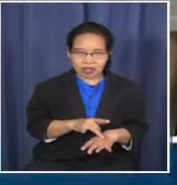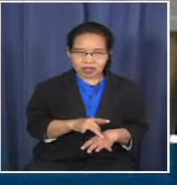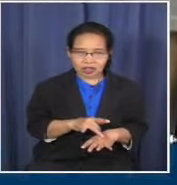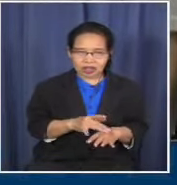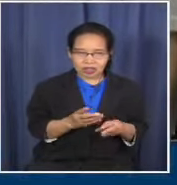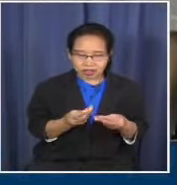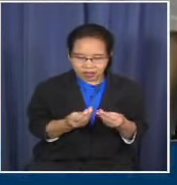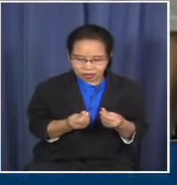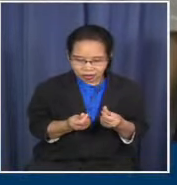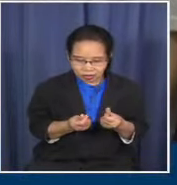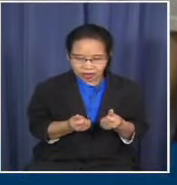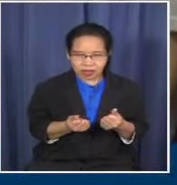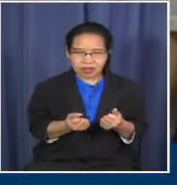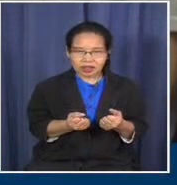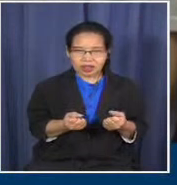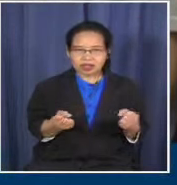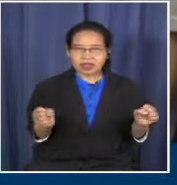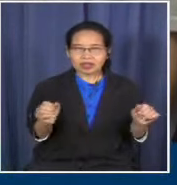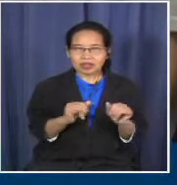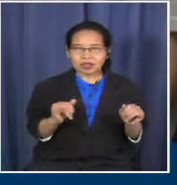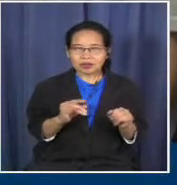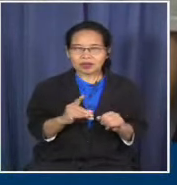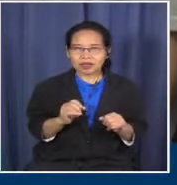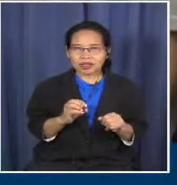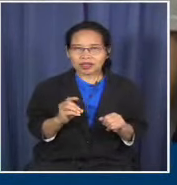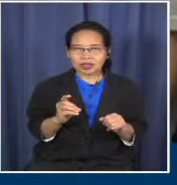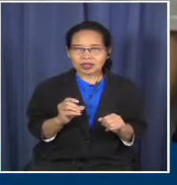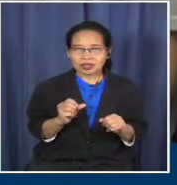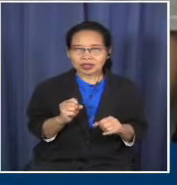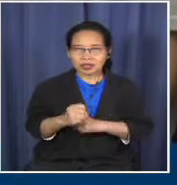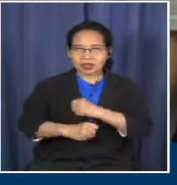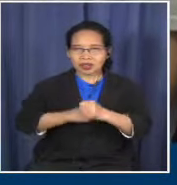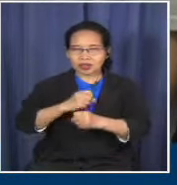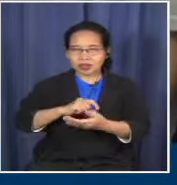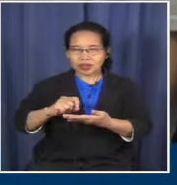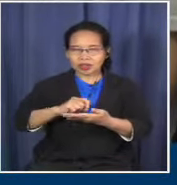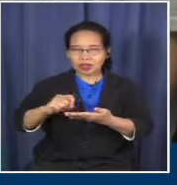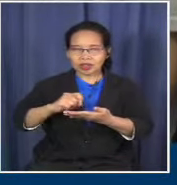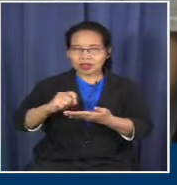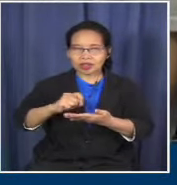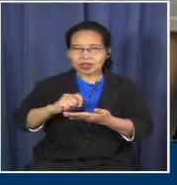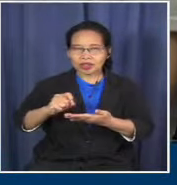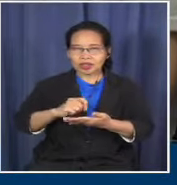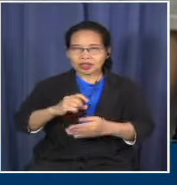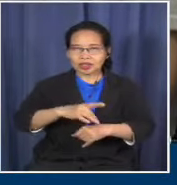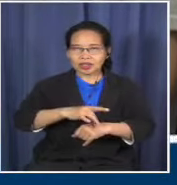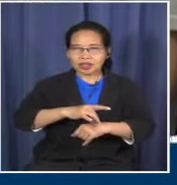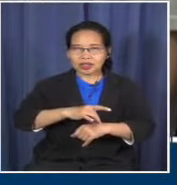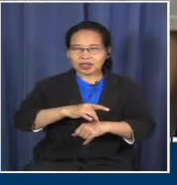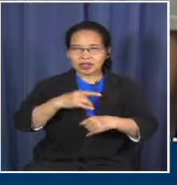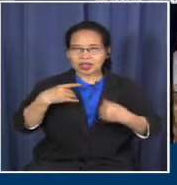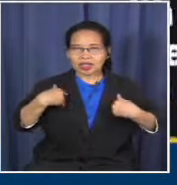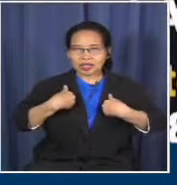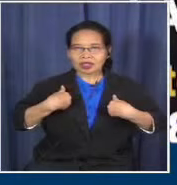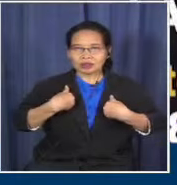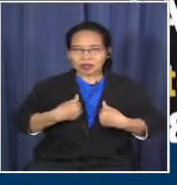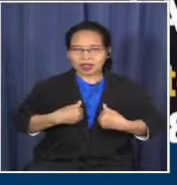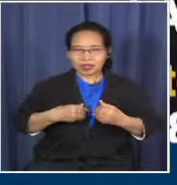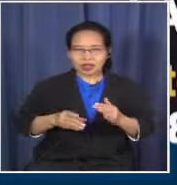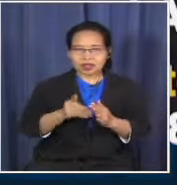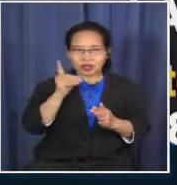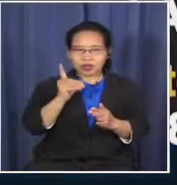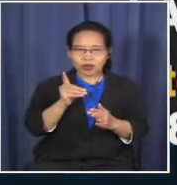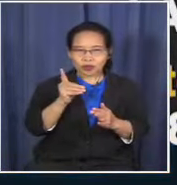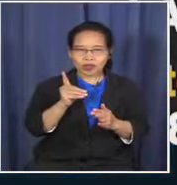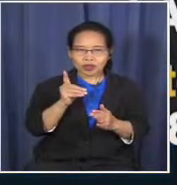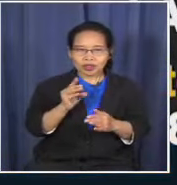So this book is almost 2,000 years old, so the pages are already very brittle. Like the